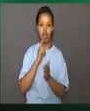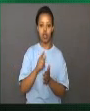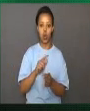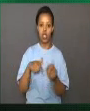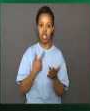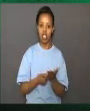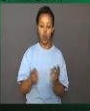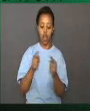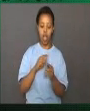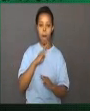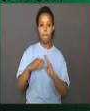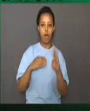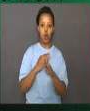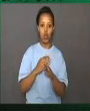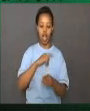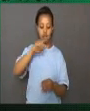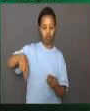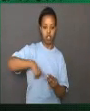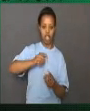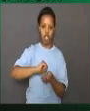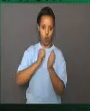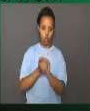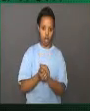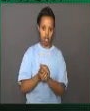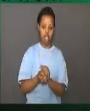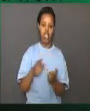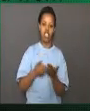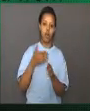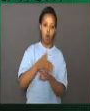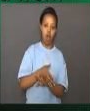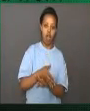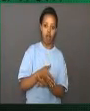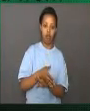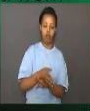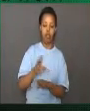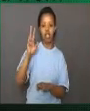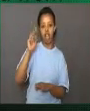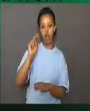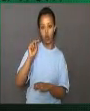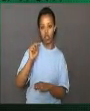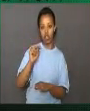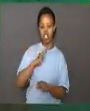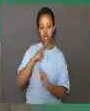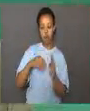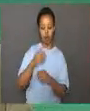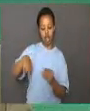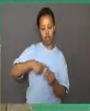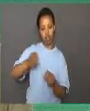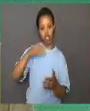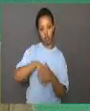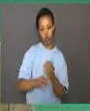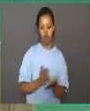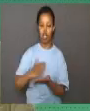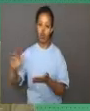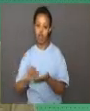biological cycle and then removes nitrogen from the biological cycle.